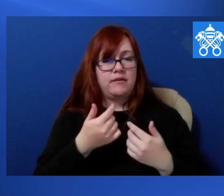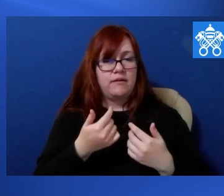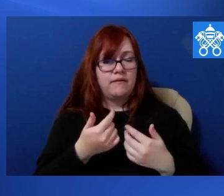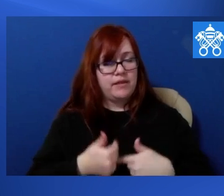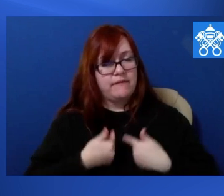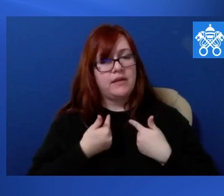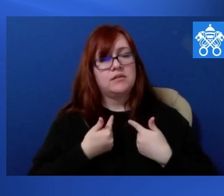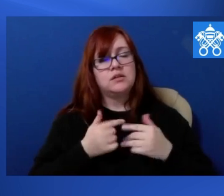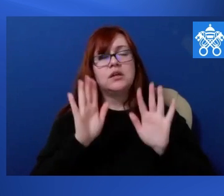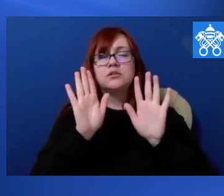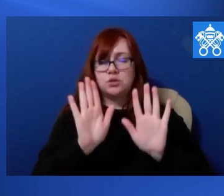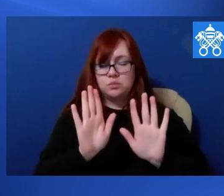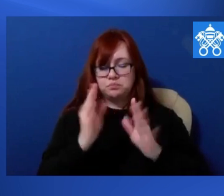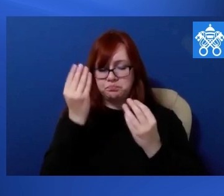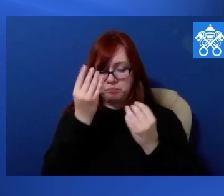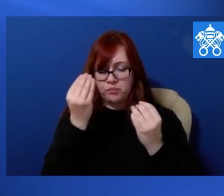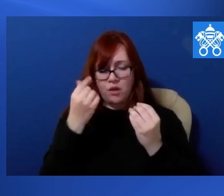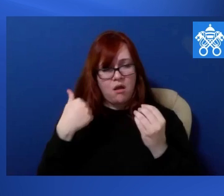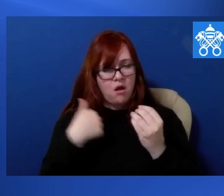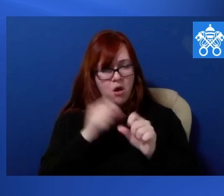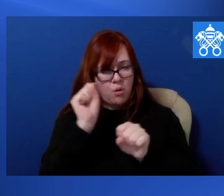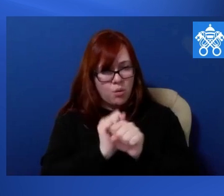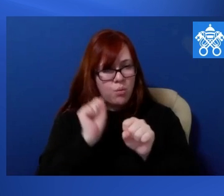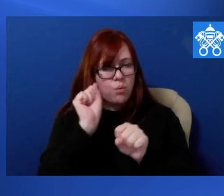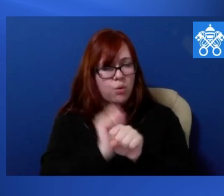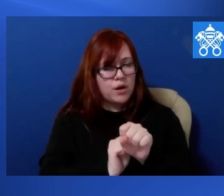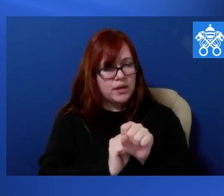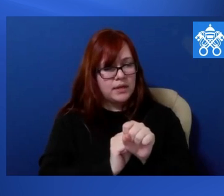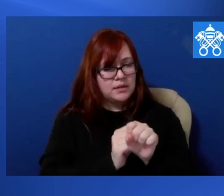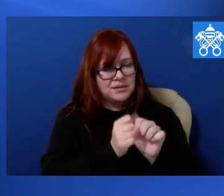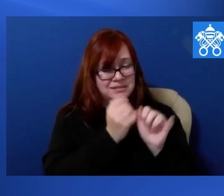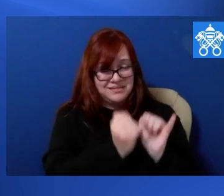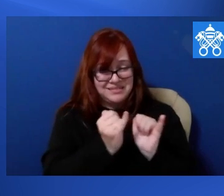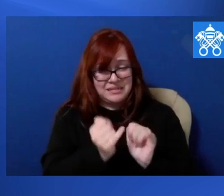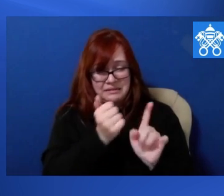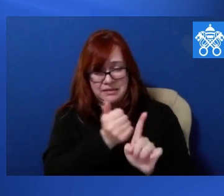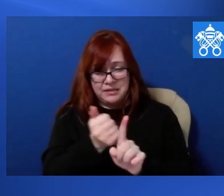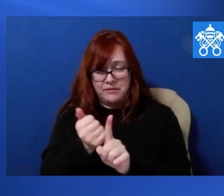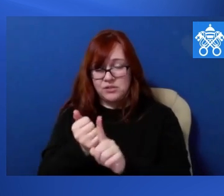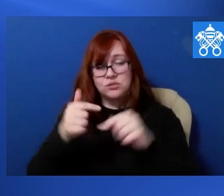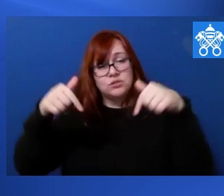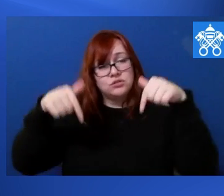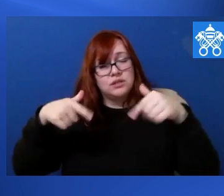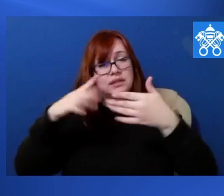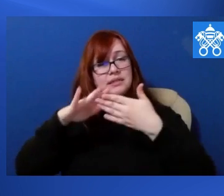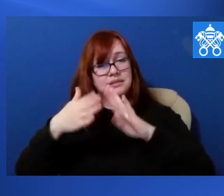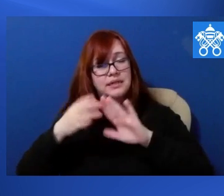be formulated like this. Are we working each in his or her own sphere so that this city might be a sign of hope for